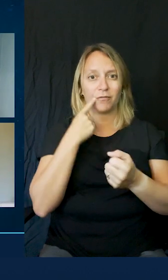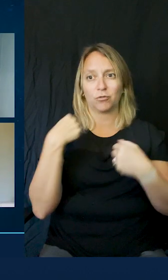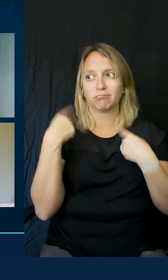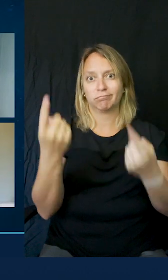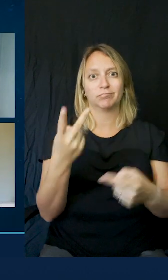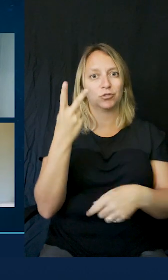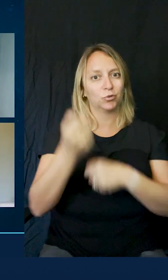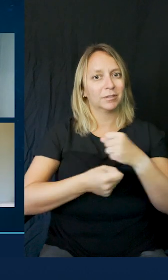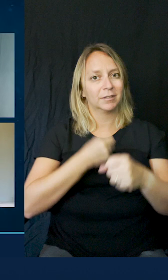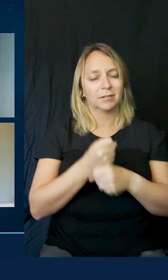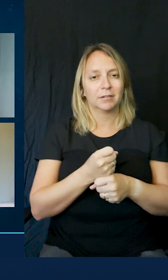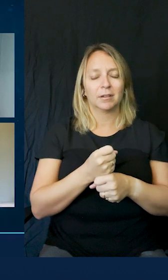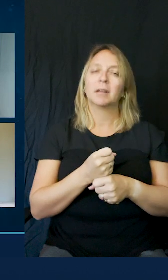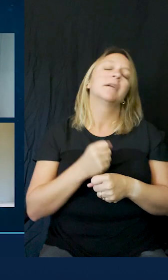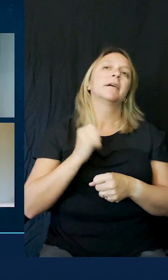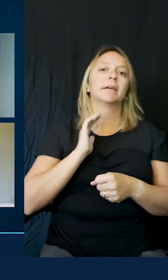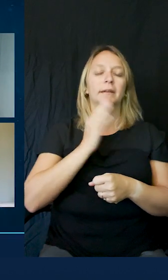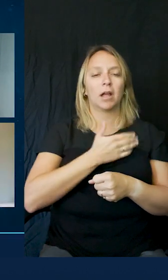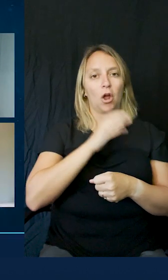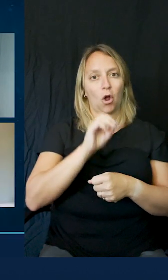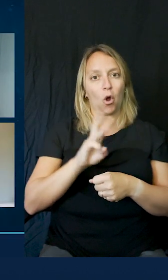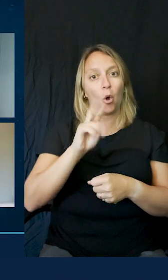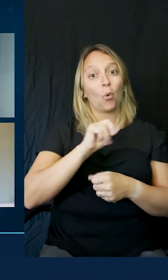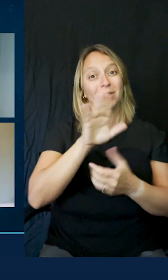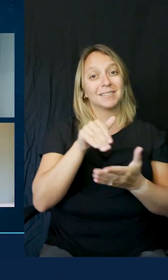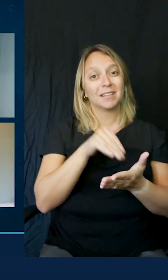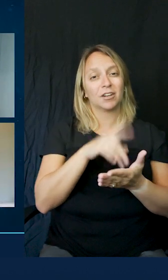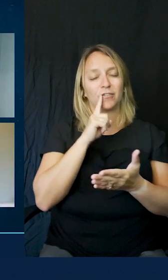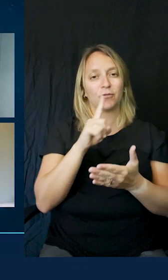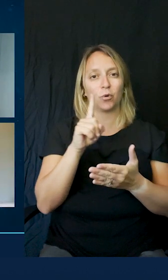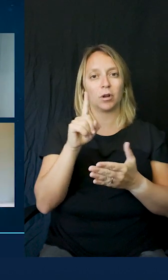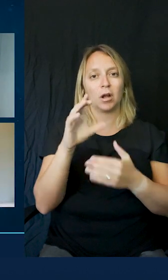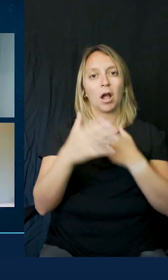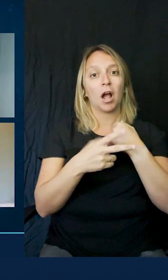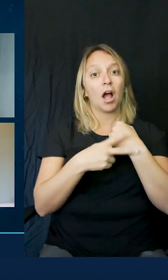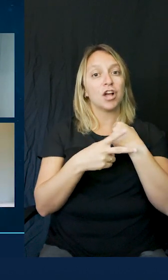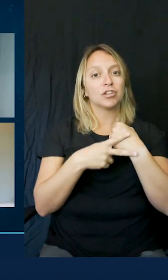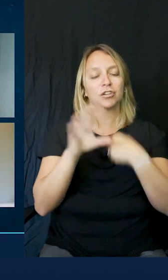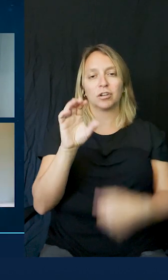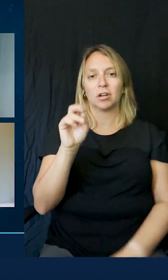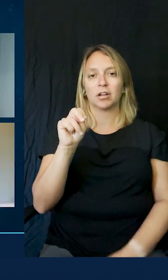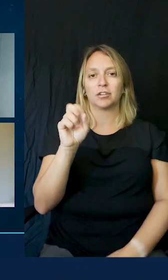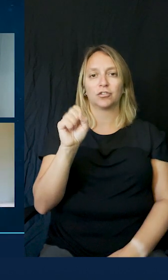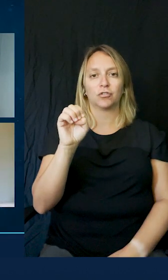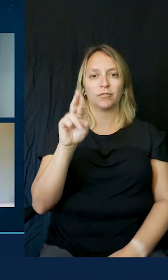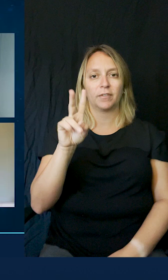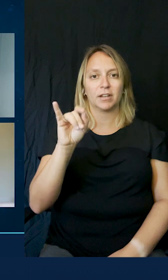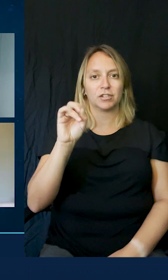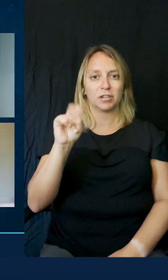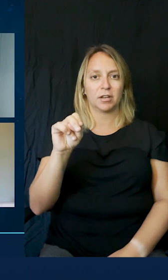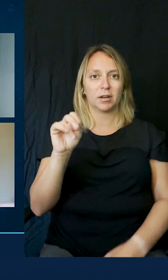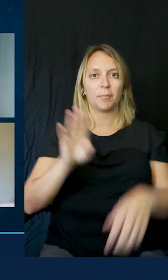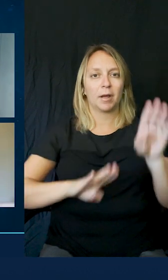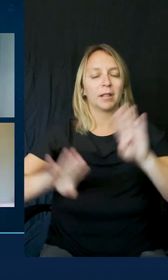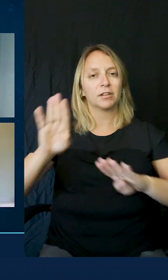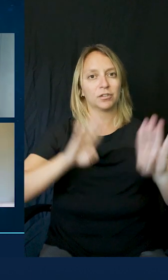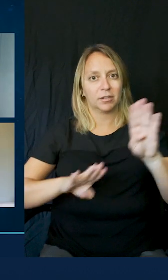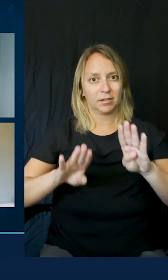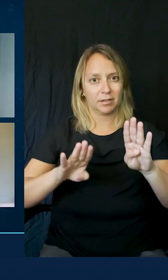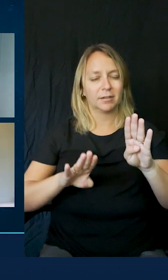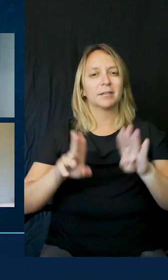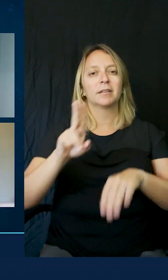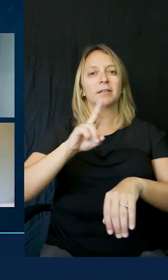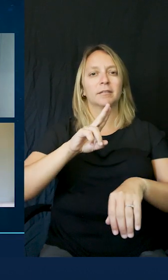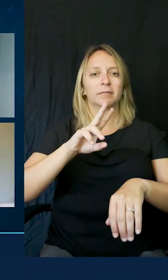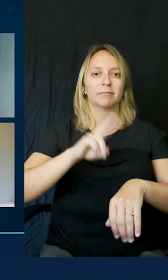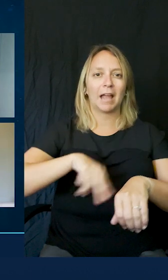center, our own Center for Conservation Biology has contributed, as well as this Washington Sea Grant, National Fish and